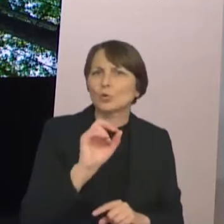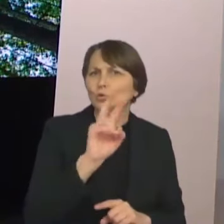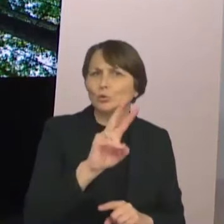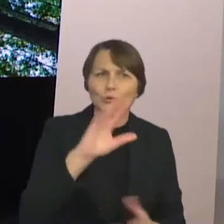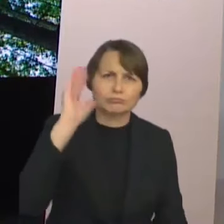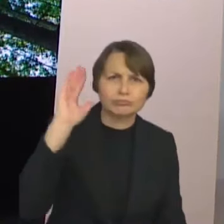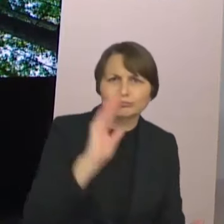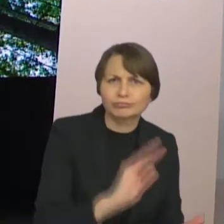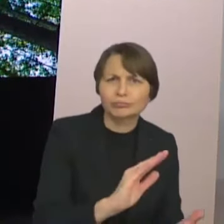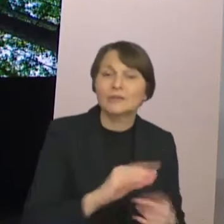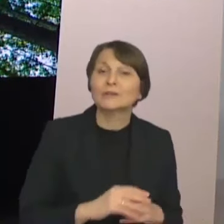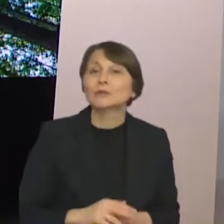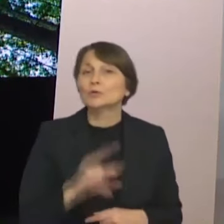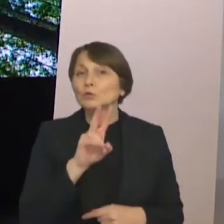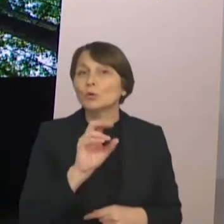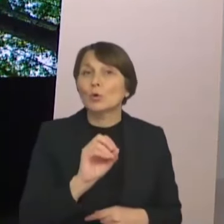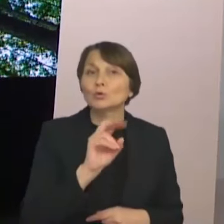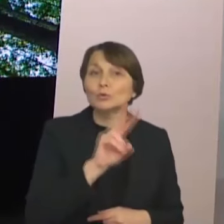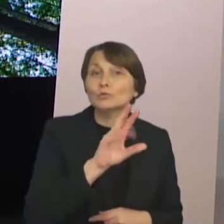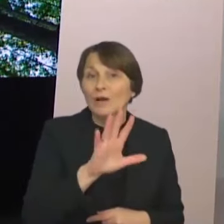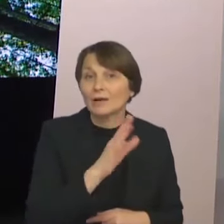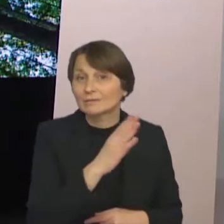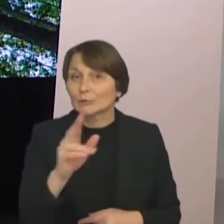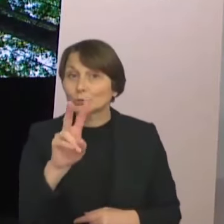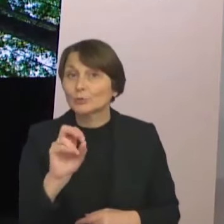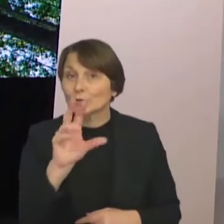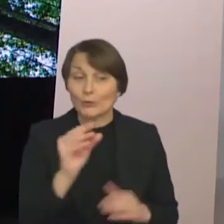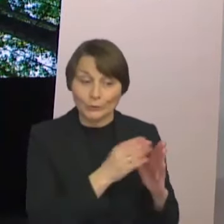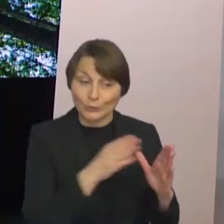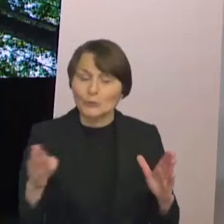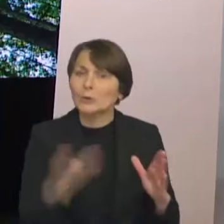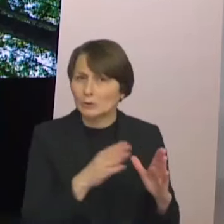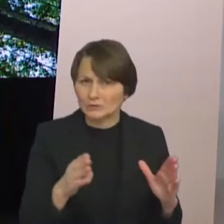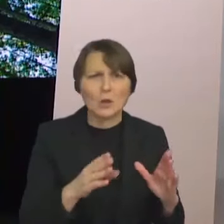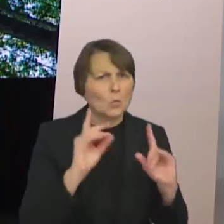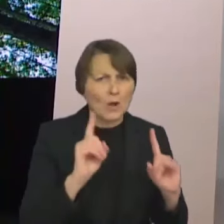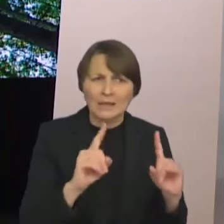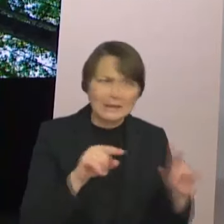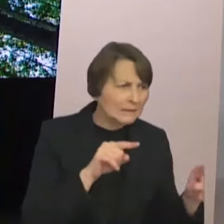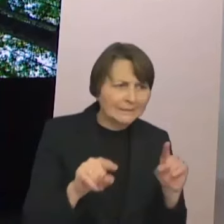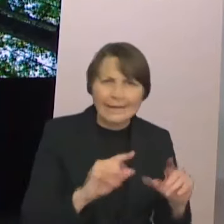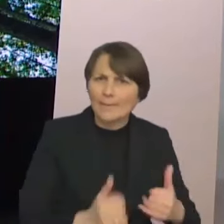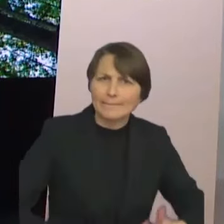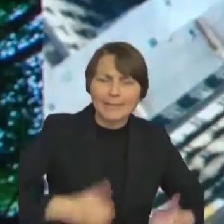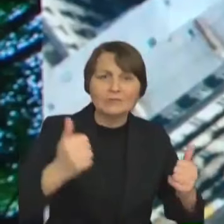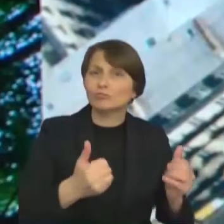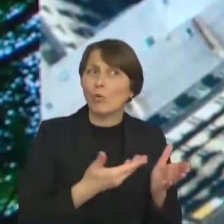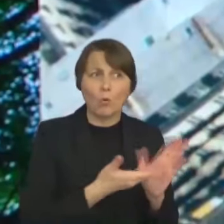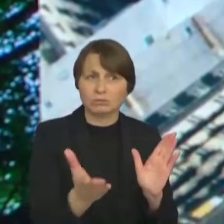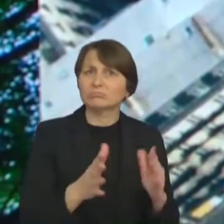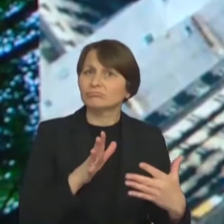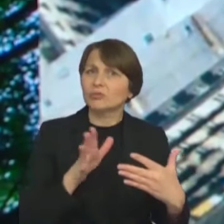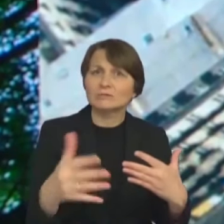between 2025 and 2030. And we will continue to be very open and transparent about our environmental performance, just